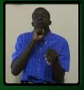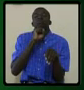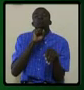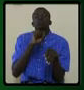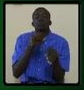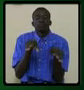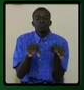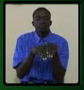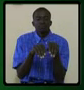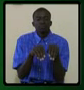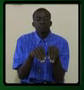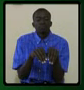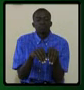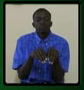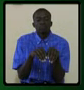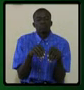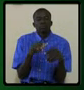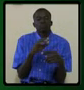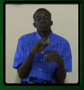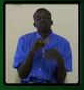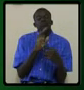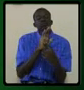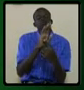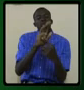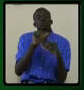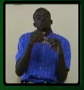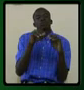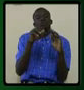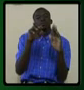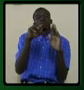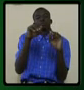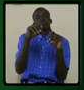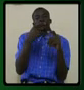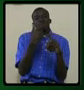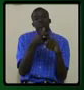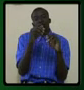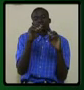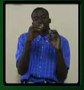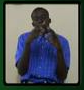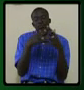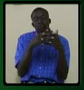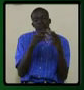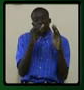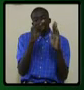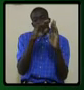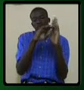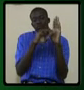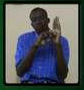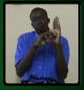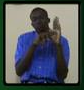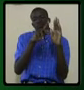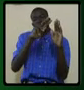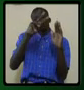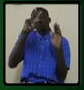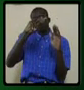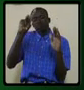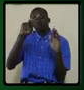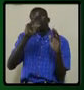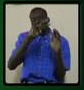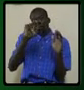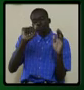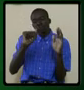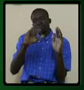explodes. The reactivity series for metals are from most reactive: potassium,